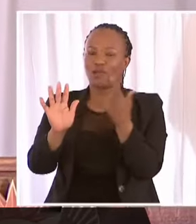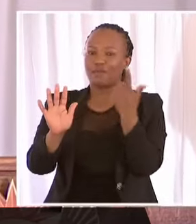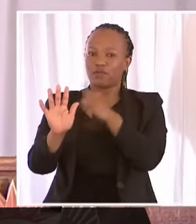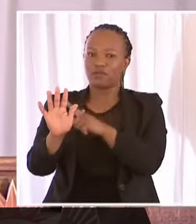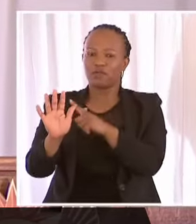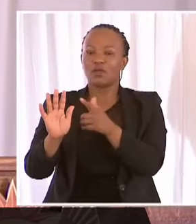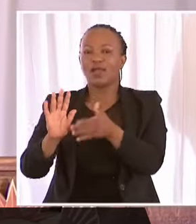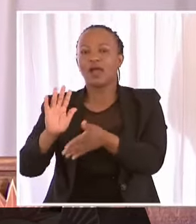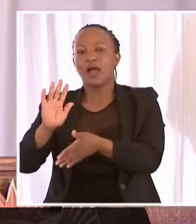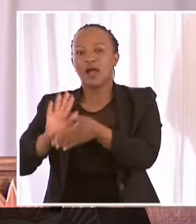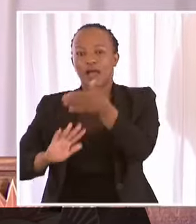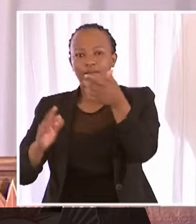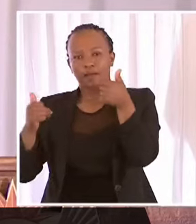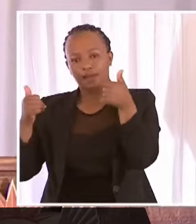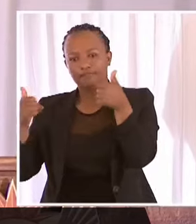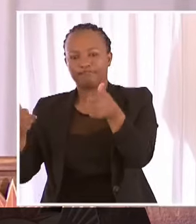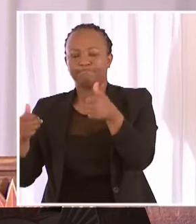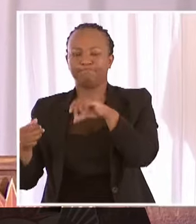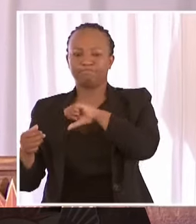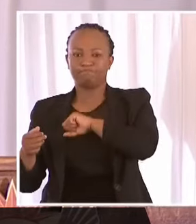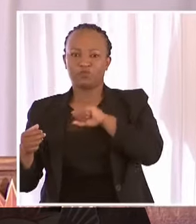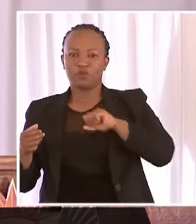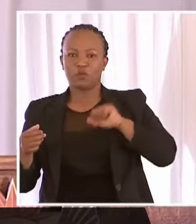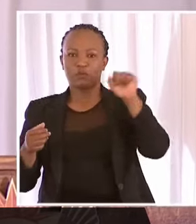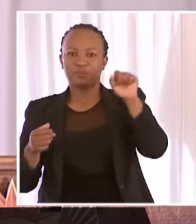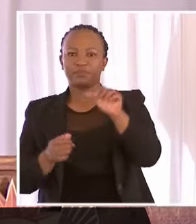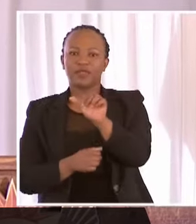Hamba kahle, Comrade Aziz.